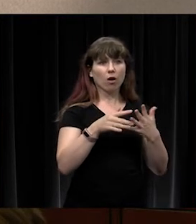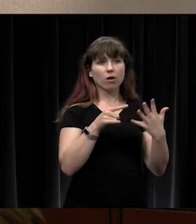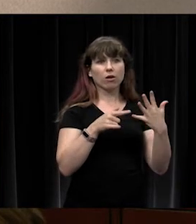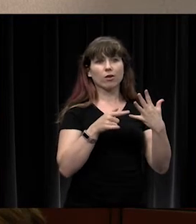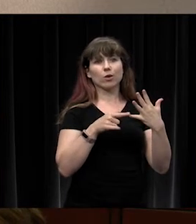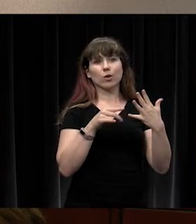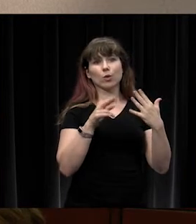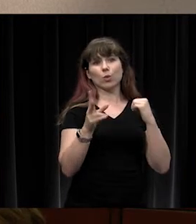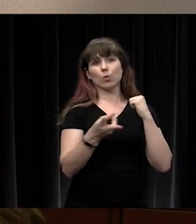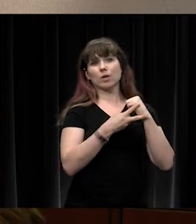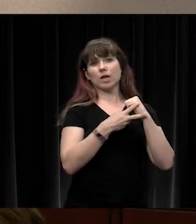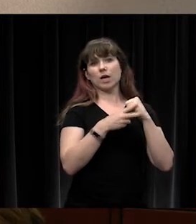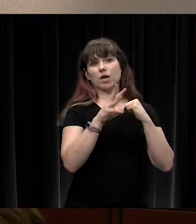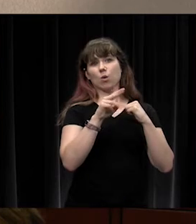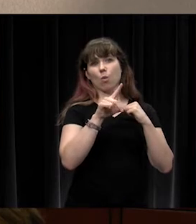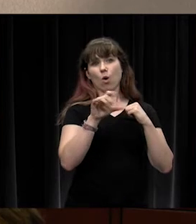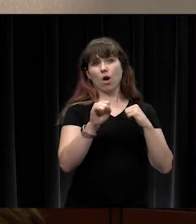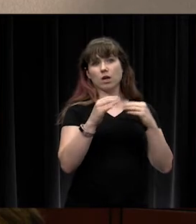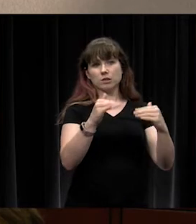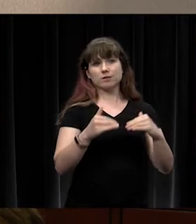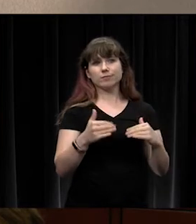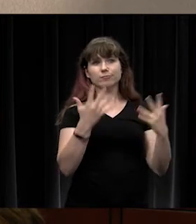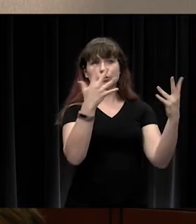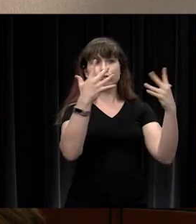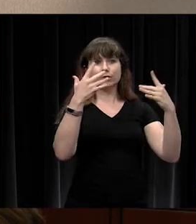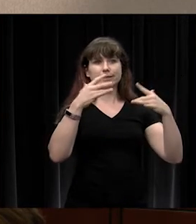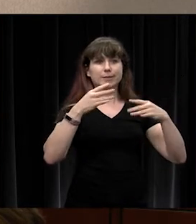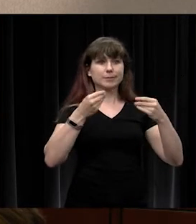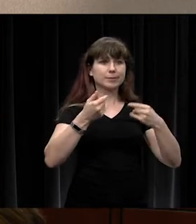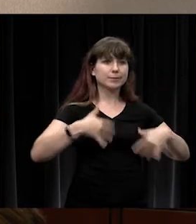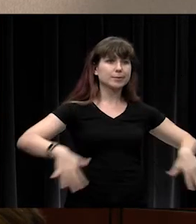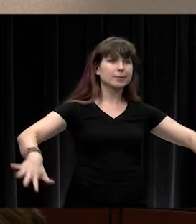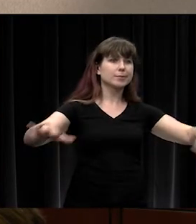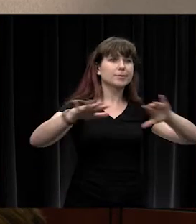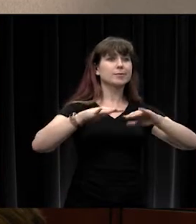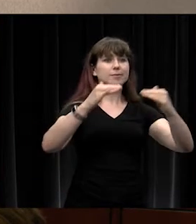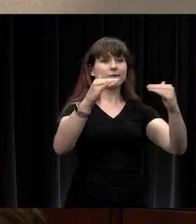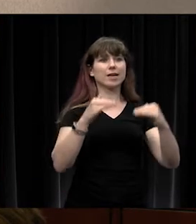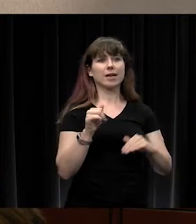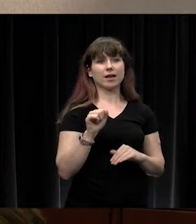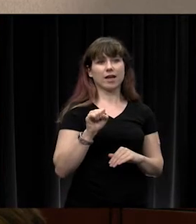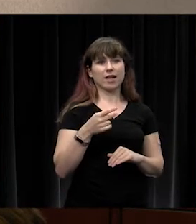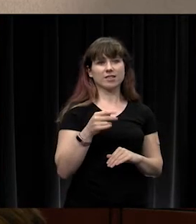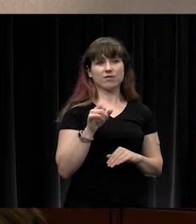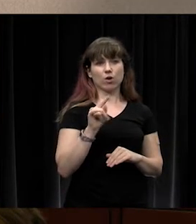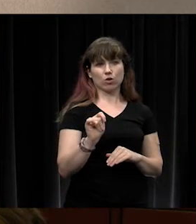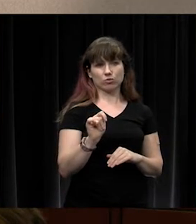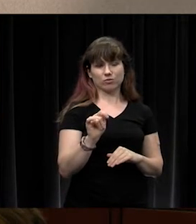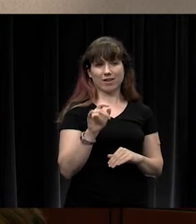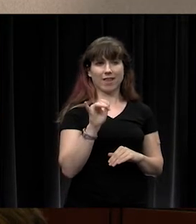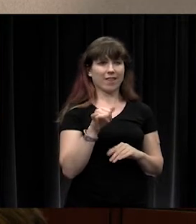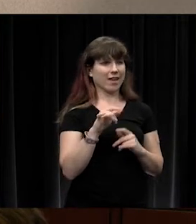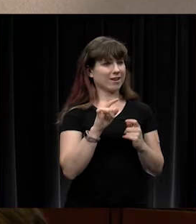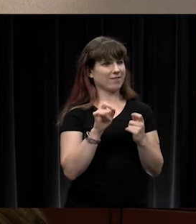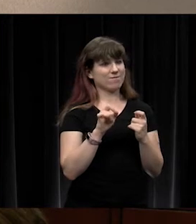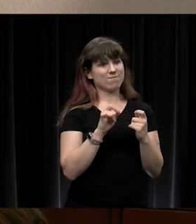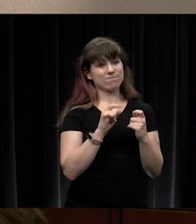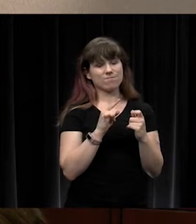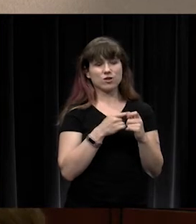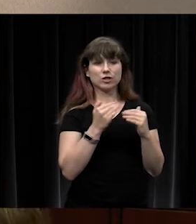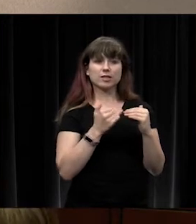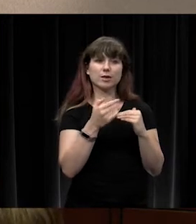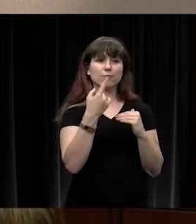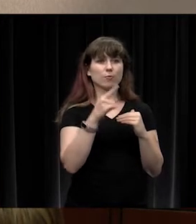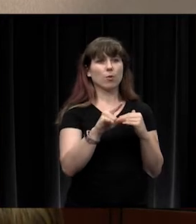walls, landscaping and irrigation, and asphalt paving. These are the first steps in building Middle School 10. We were able to